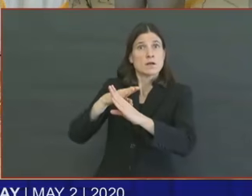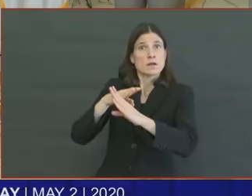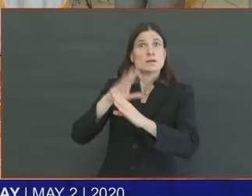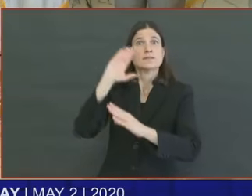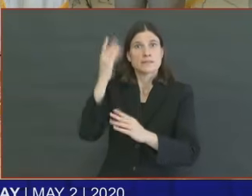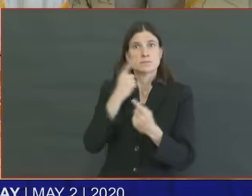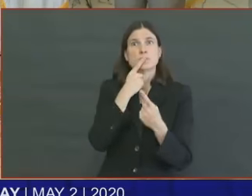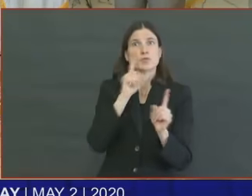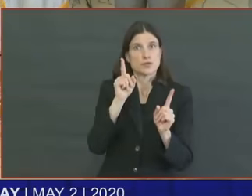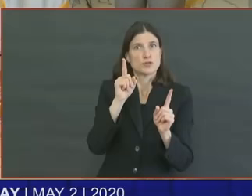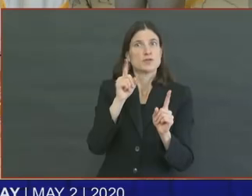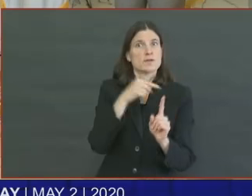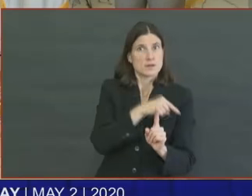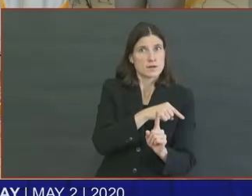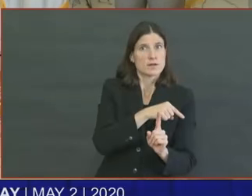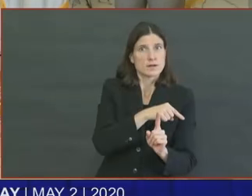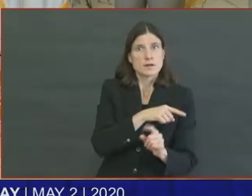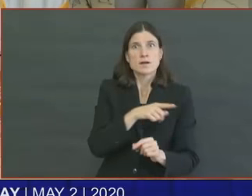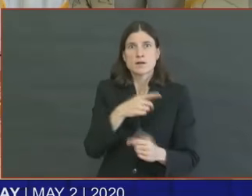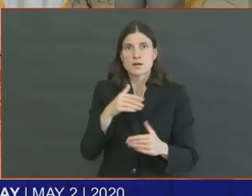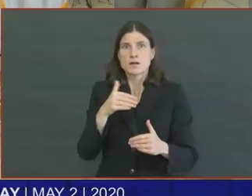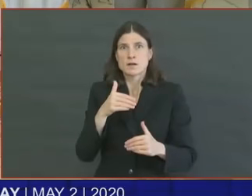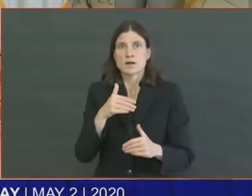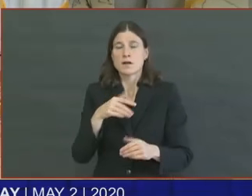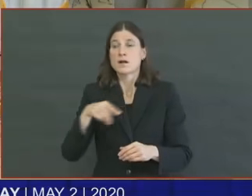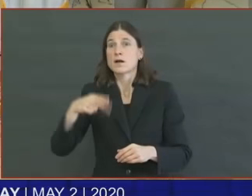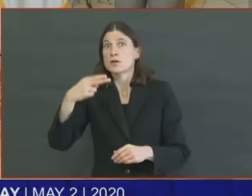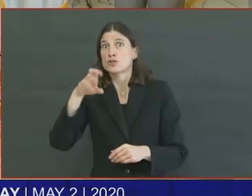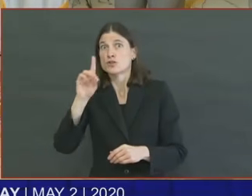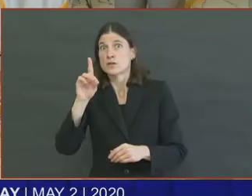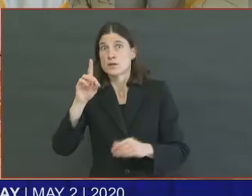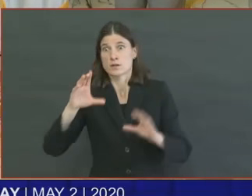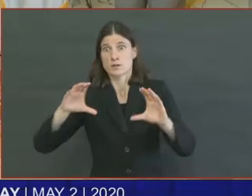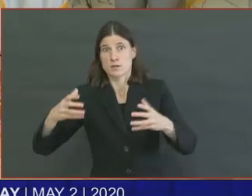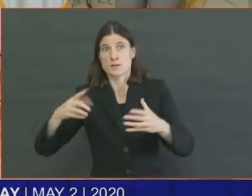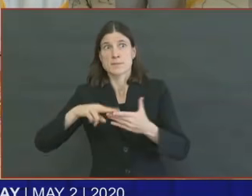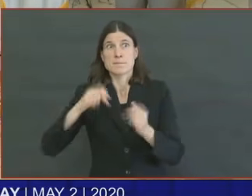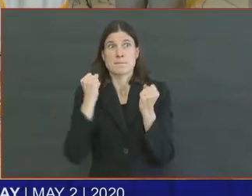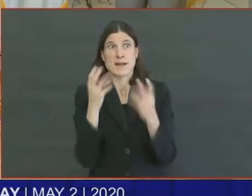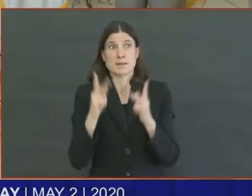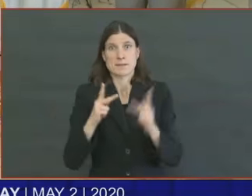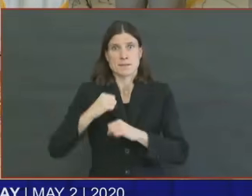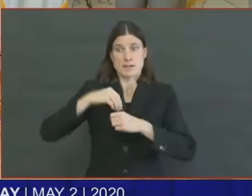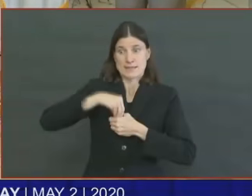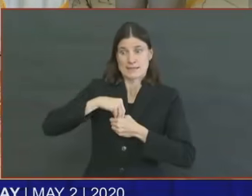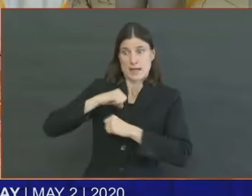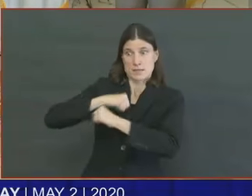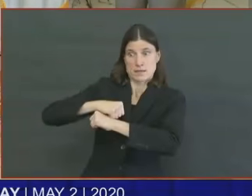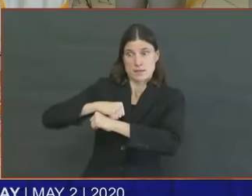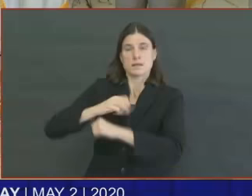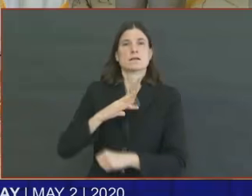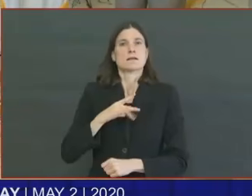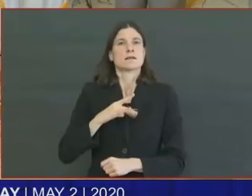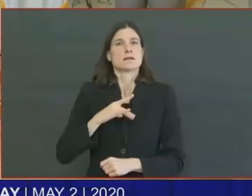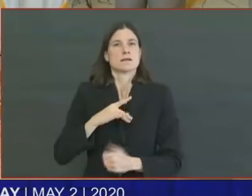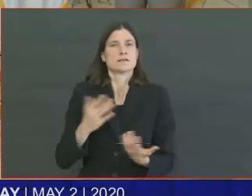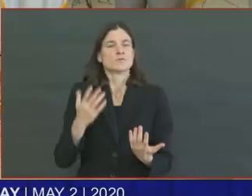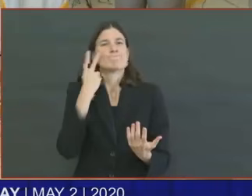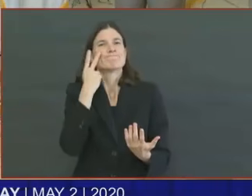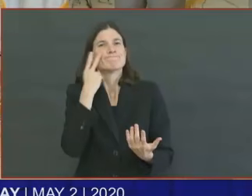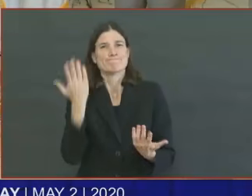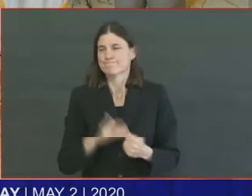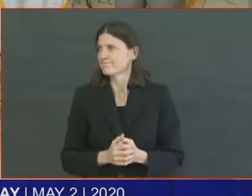is valuable for helping to protect Rhode Island as a whole. Doctor, this next question is also for you from Tony Mendez of